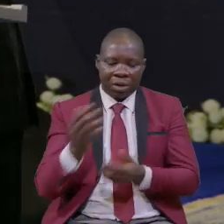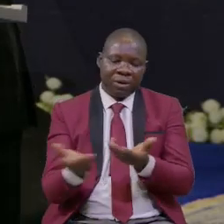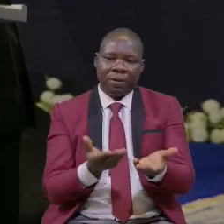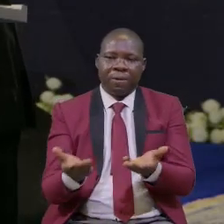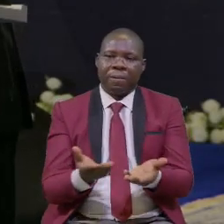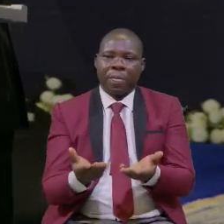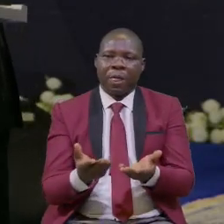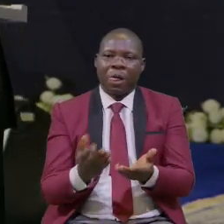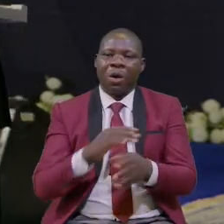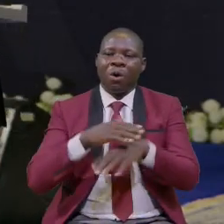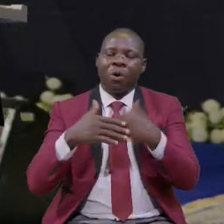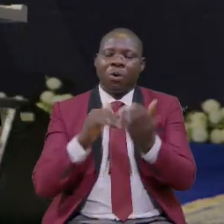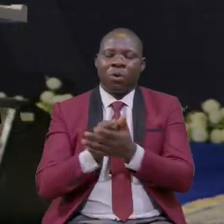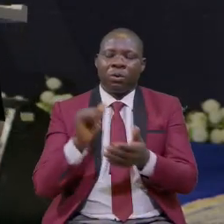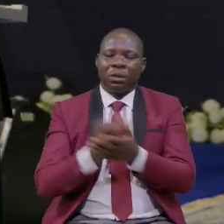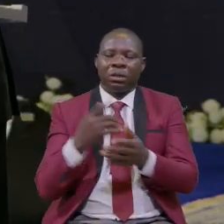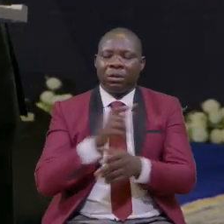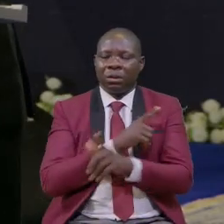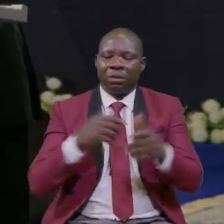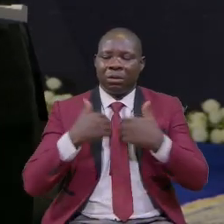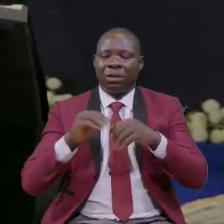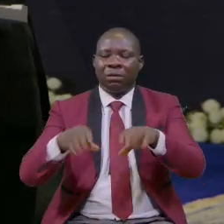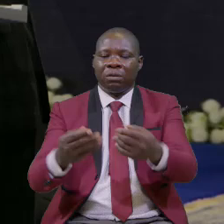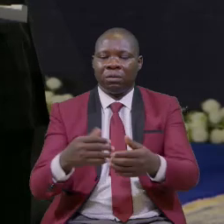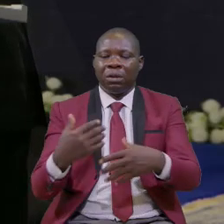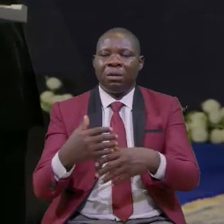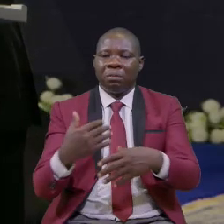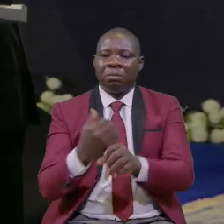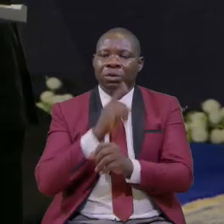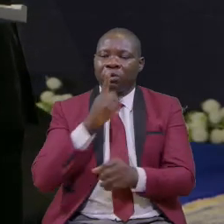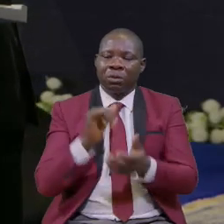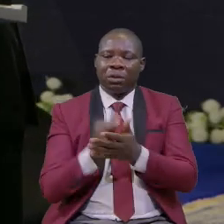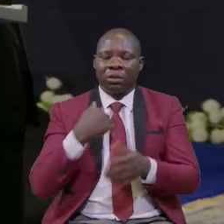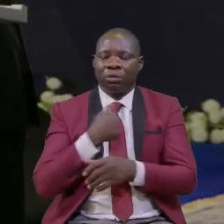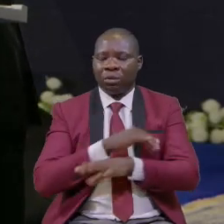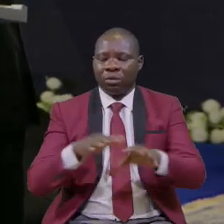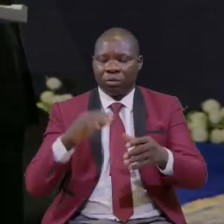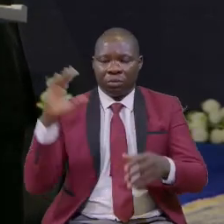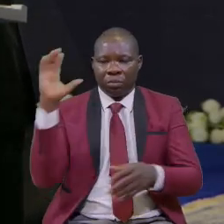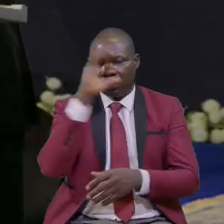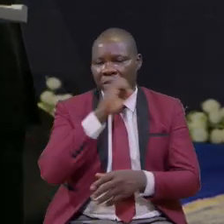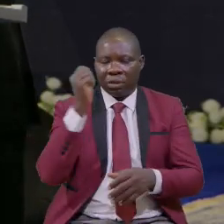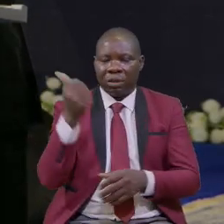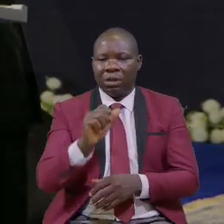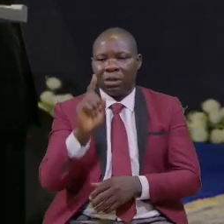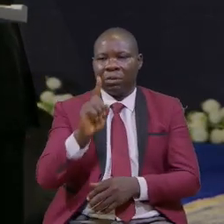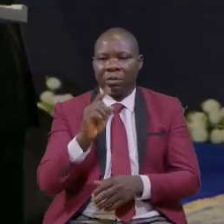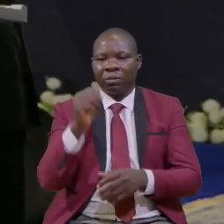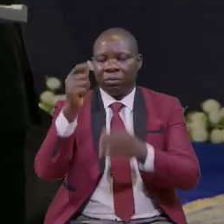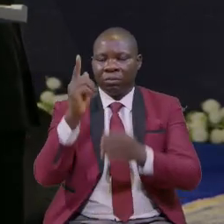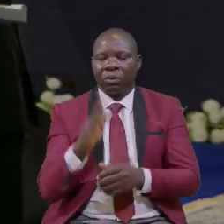All that the Lord has given, let's ensure that we don't miss anyone. God bless you